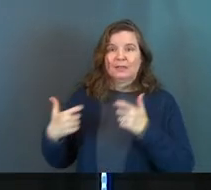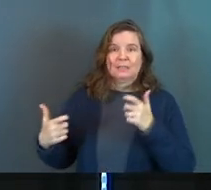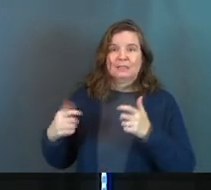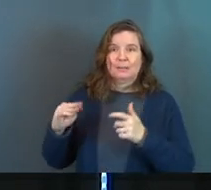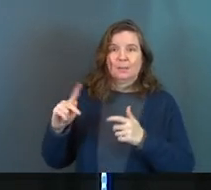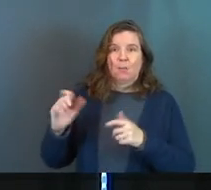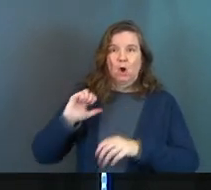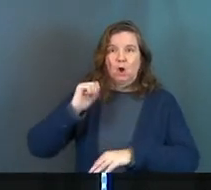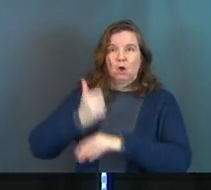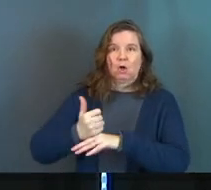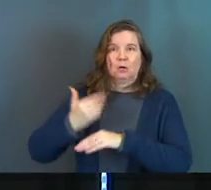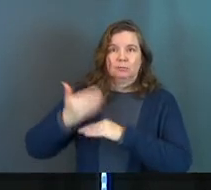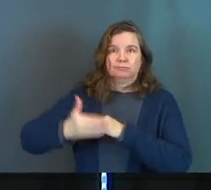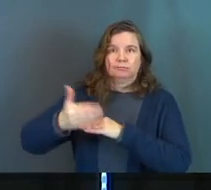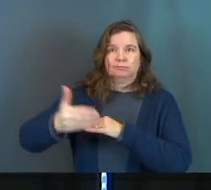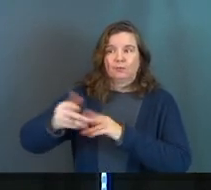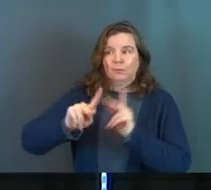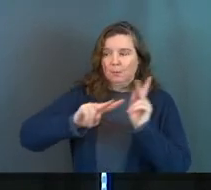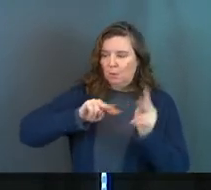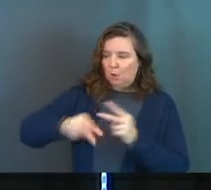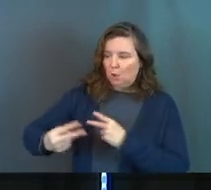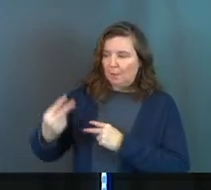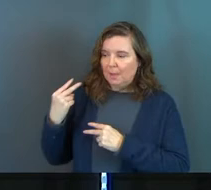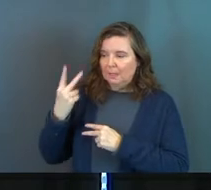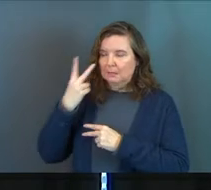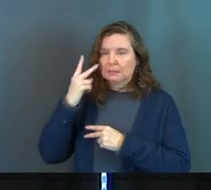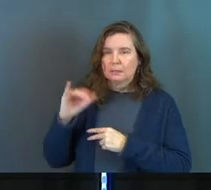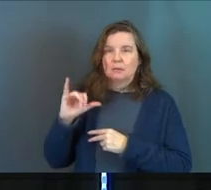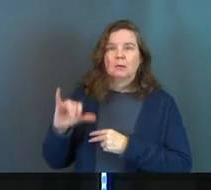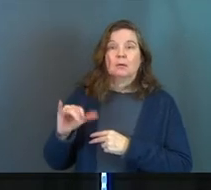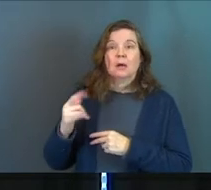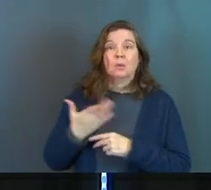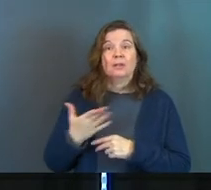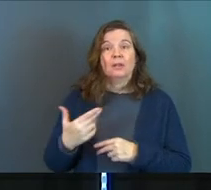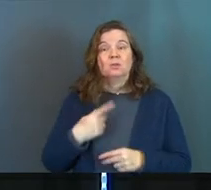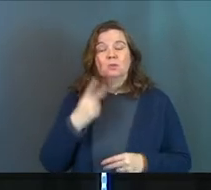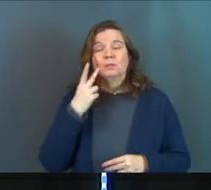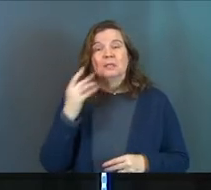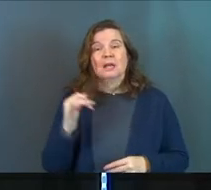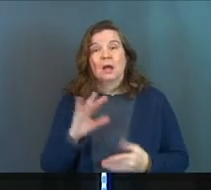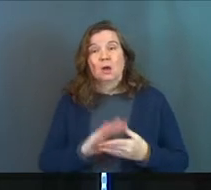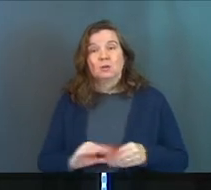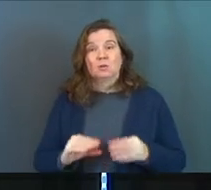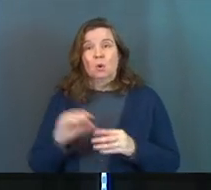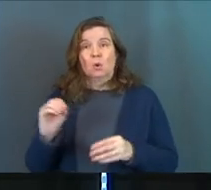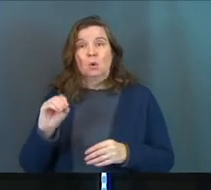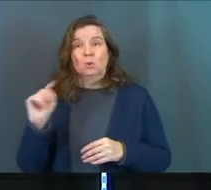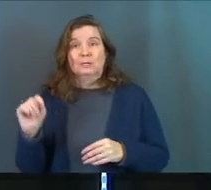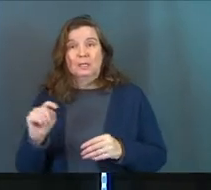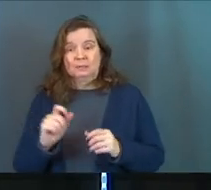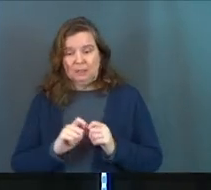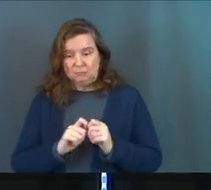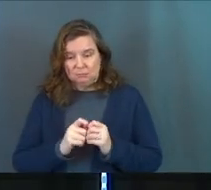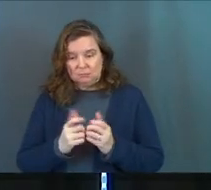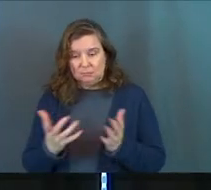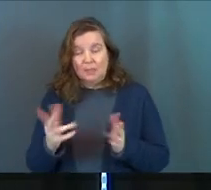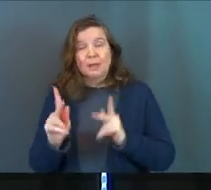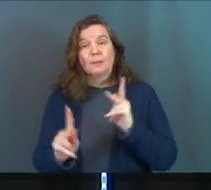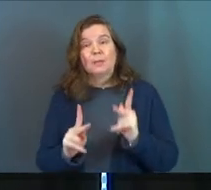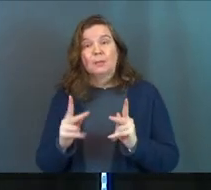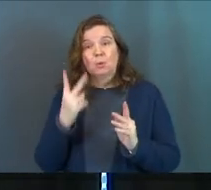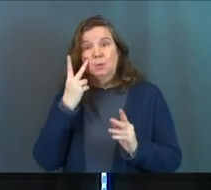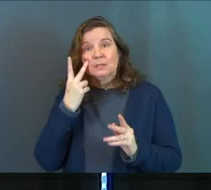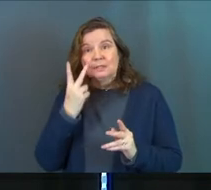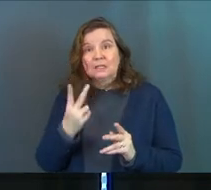this marker for generations to come. And one of the things that you would see as the story of the Old Testament unfolds is that people